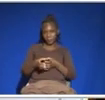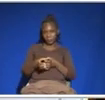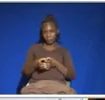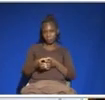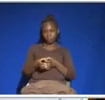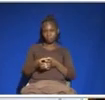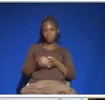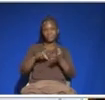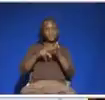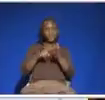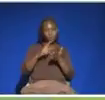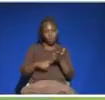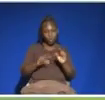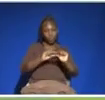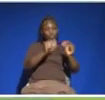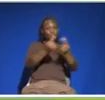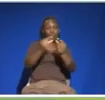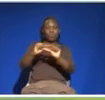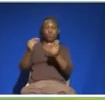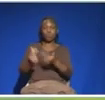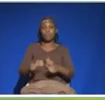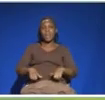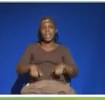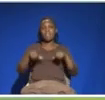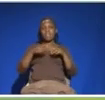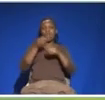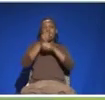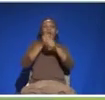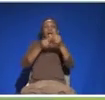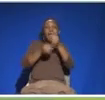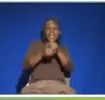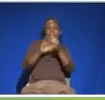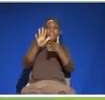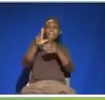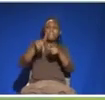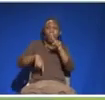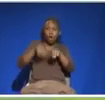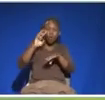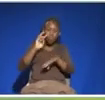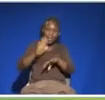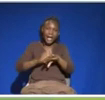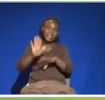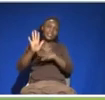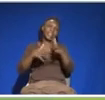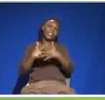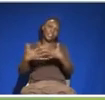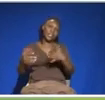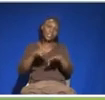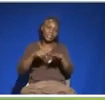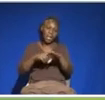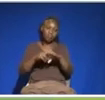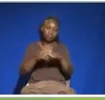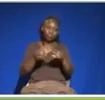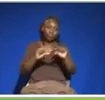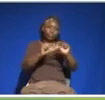which was grouping of living organisms based on their structures. So when we are grouping these